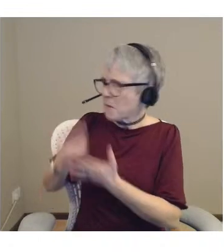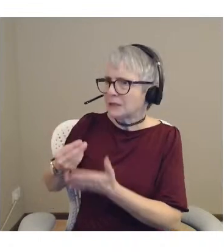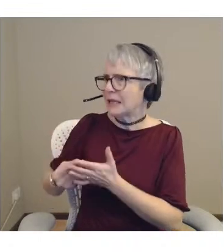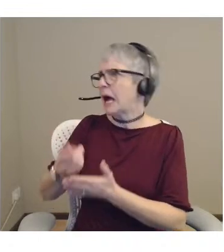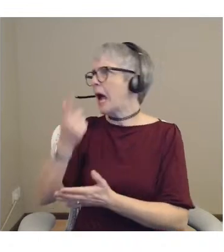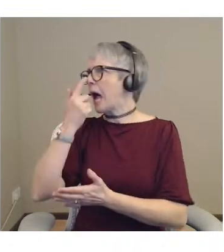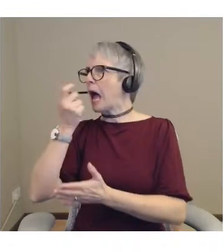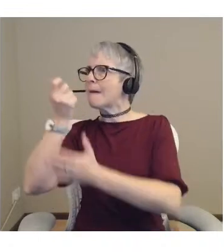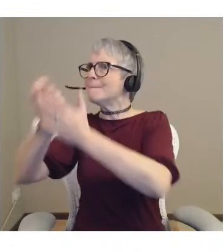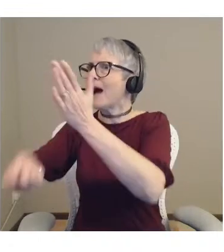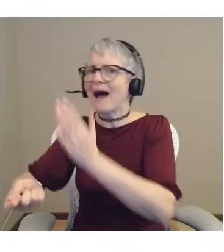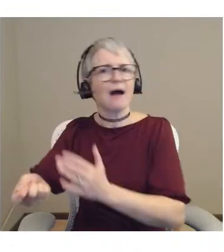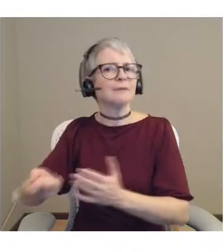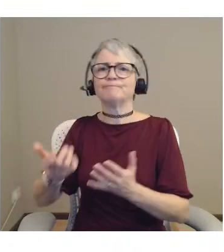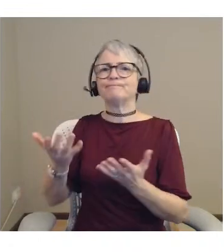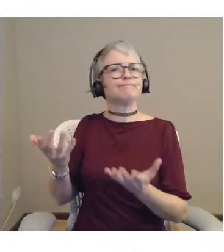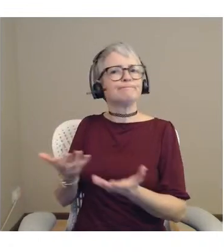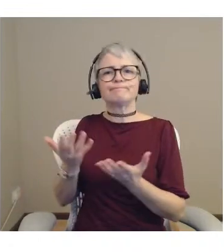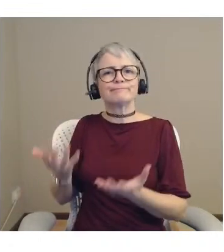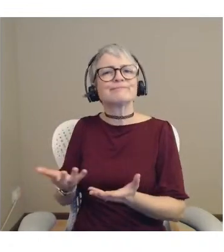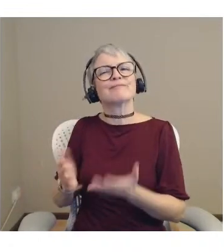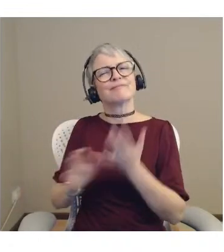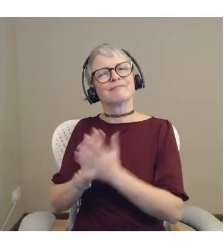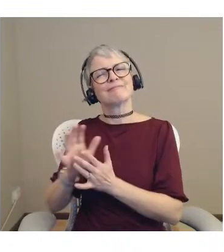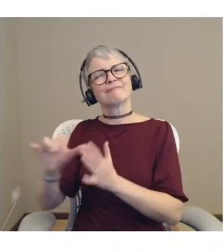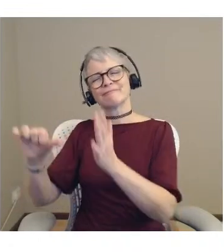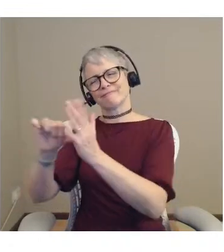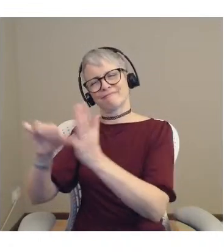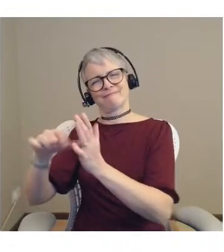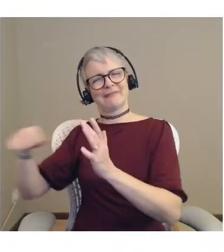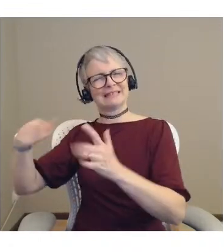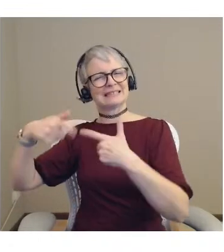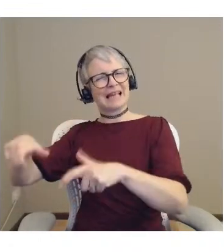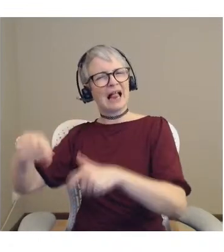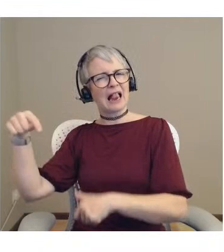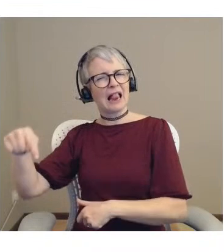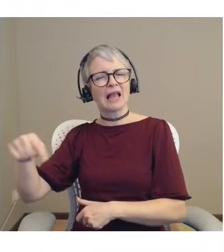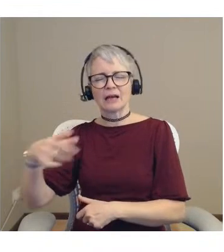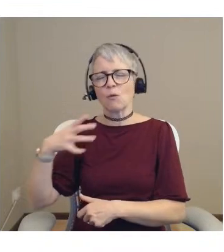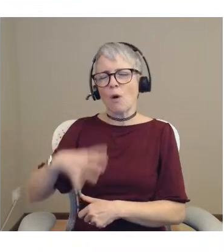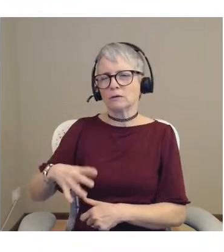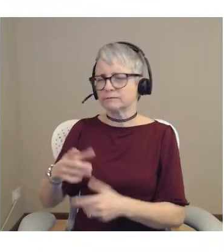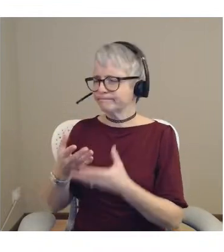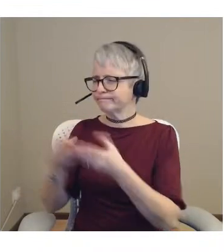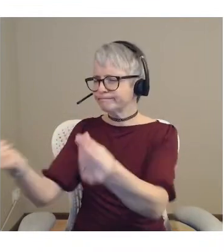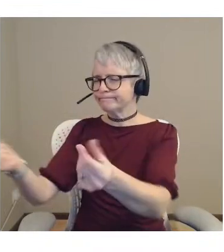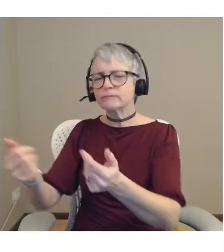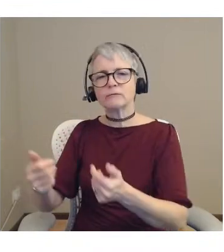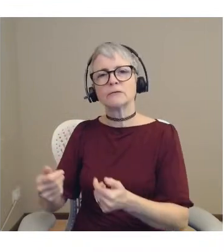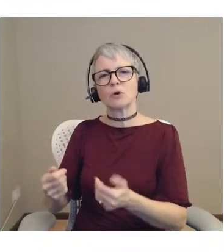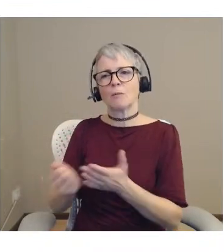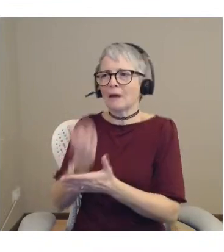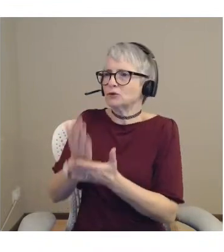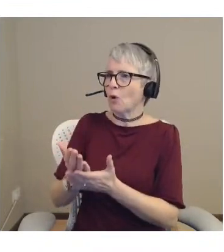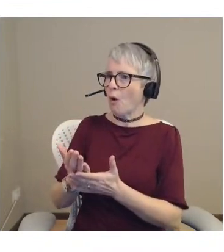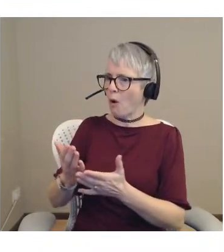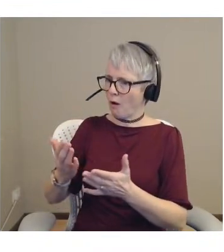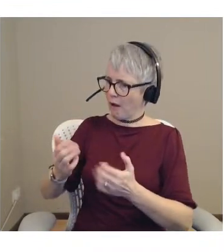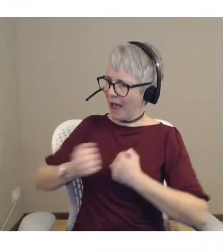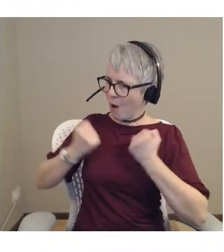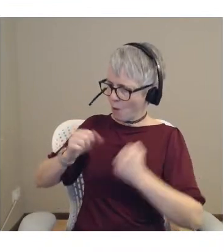for that specific piece of assistive technology. So it's important to verify that the internal market also